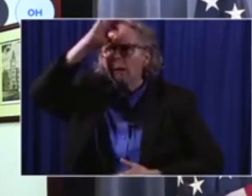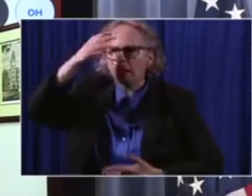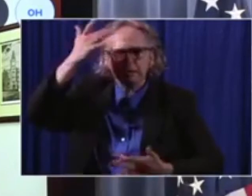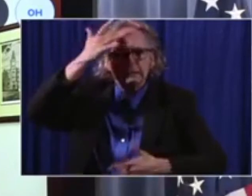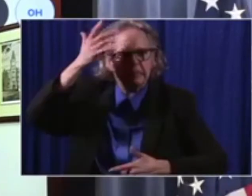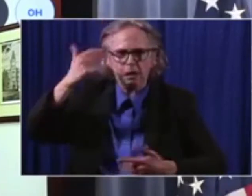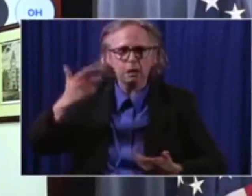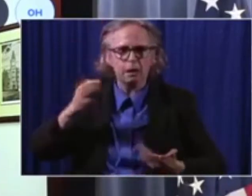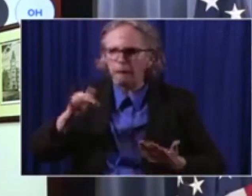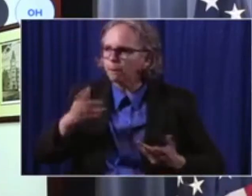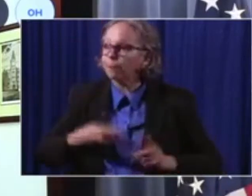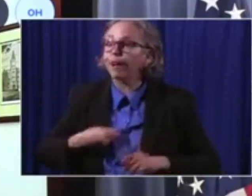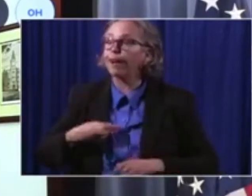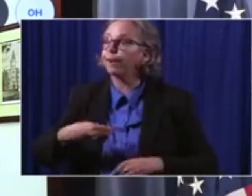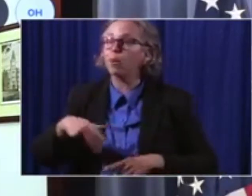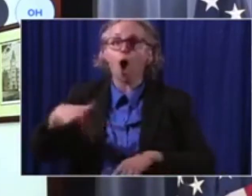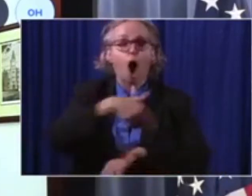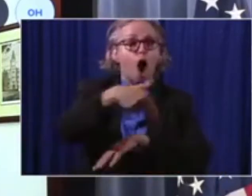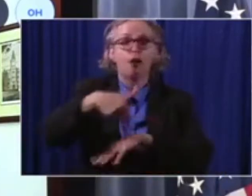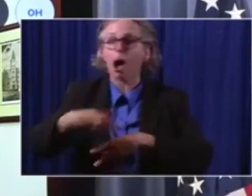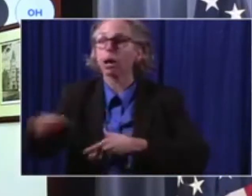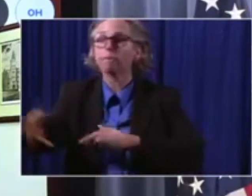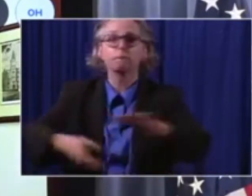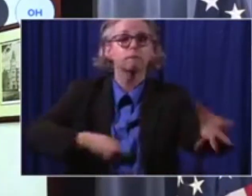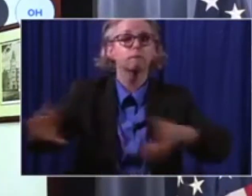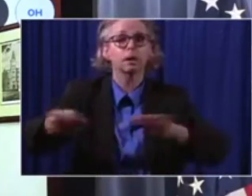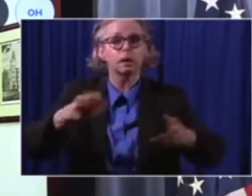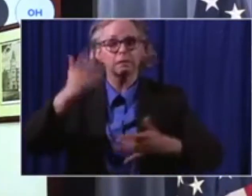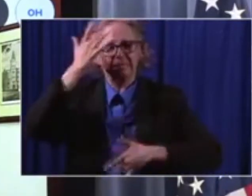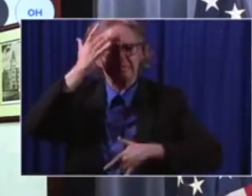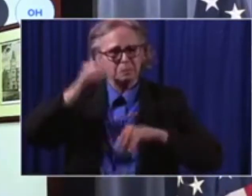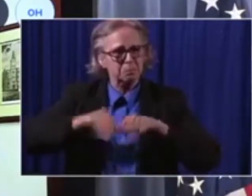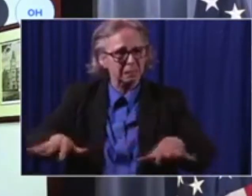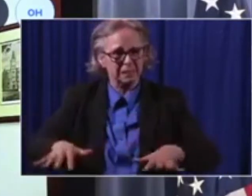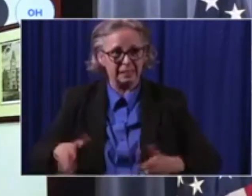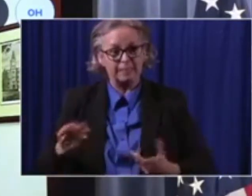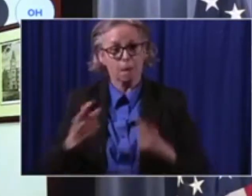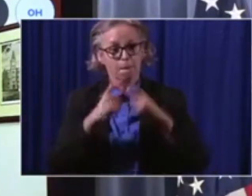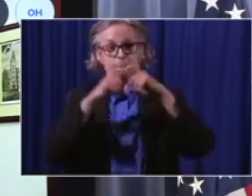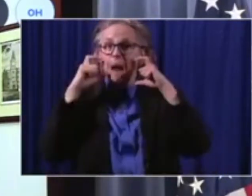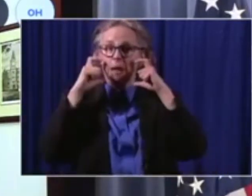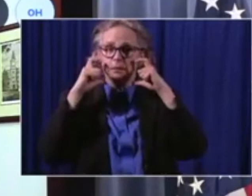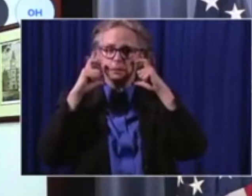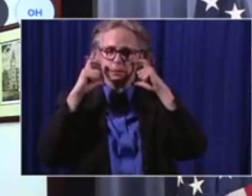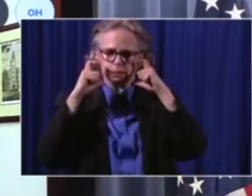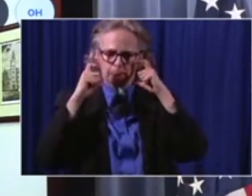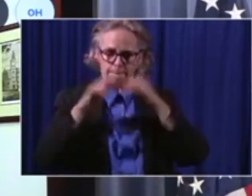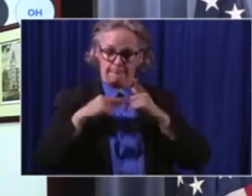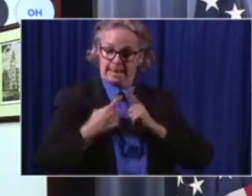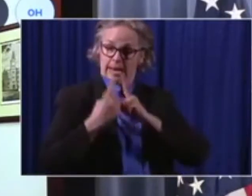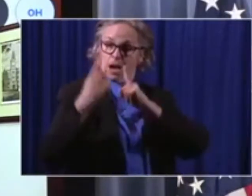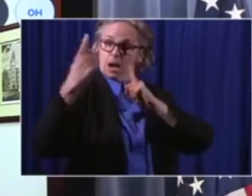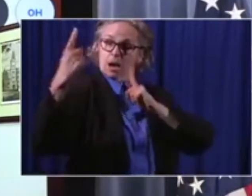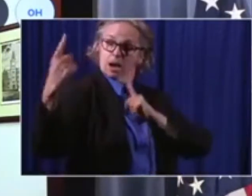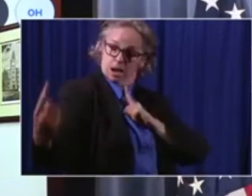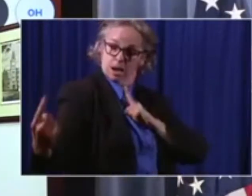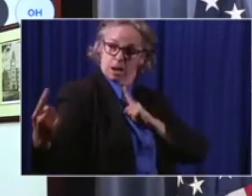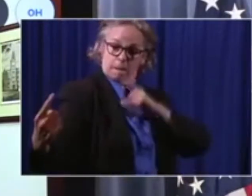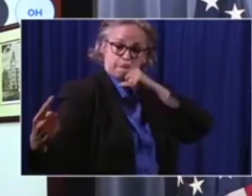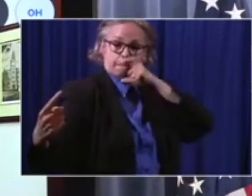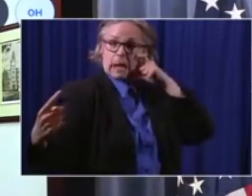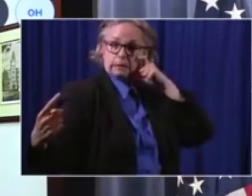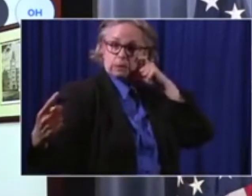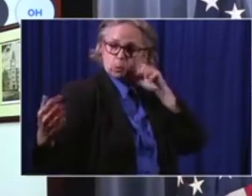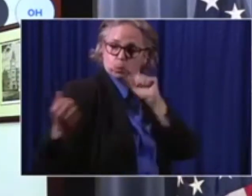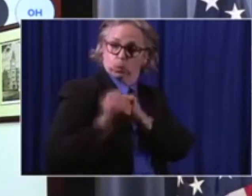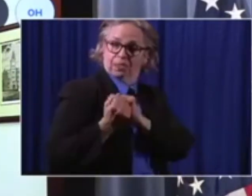disease to your neighbors, to your families, unless you wear a mask, keep 6 feet distance between you and others that you don't live with